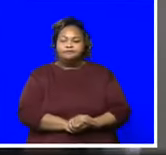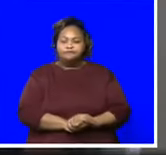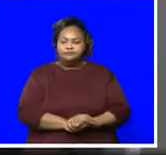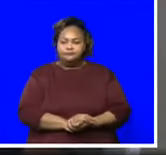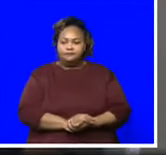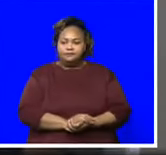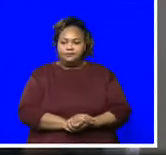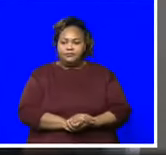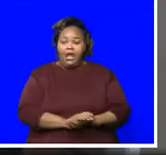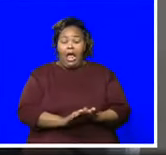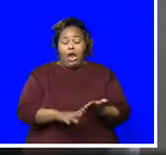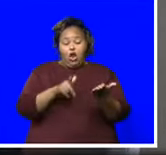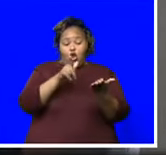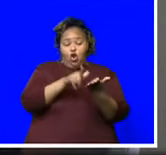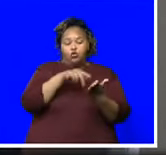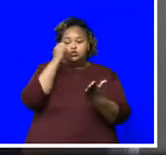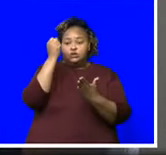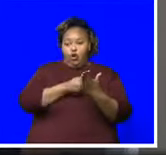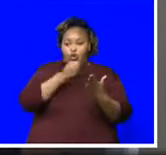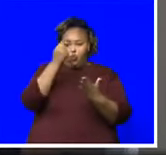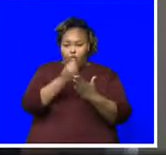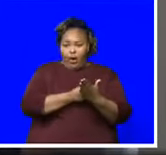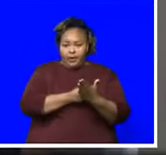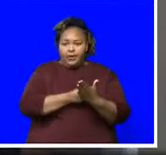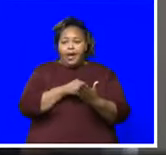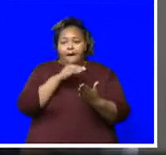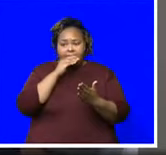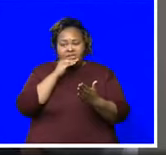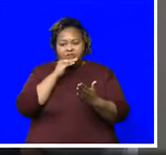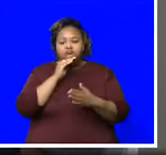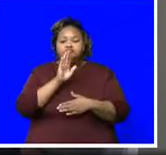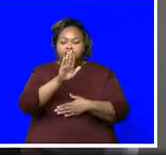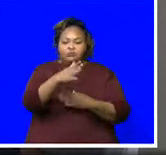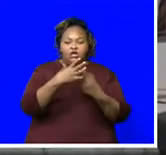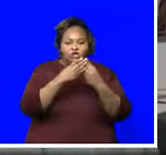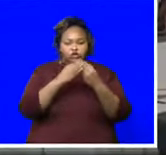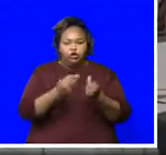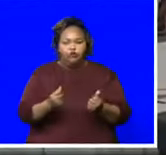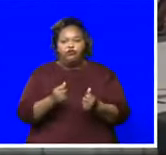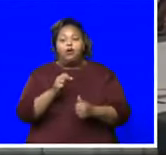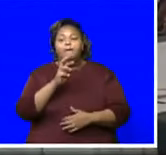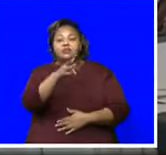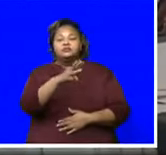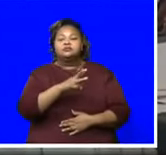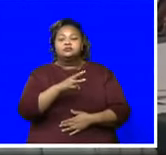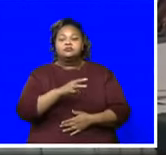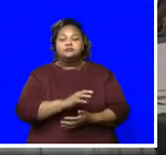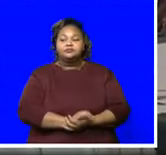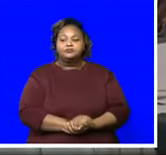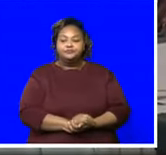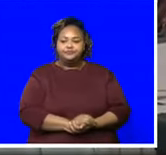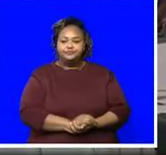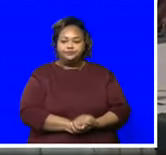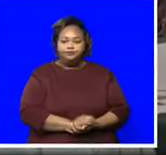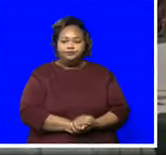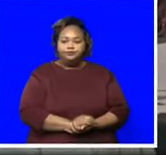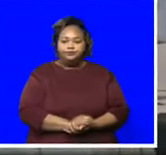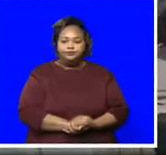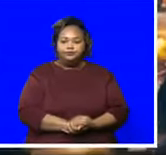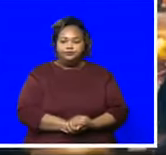kulendzaba yalomthetho losakhankanywa. Tindzaba Eswatini TV kubika Thembo Savimbela nginamuzi Mkhonda